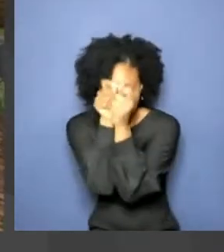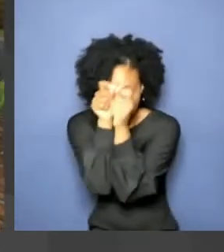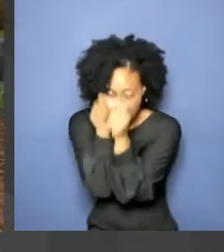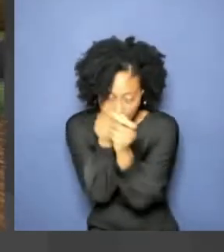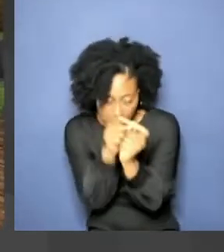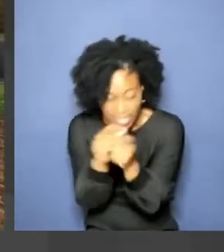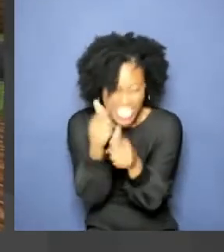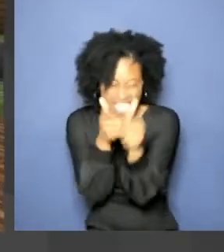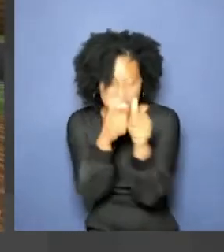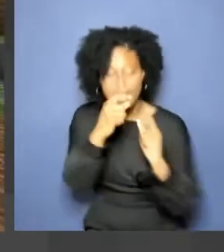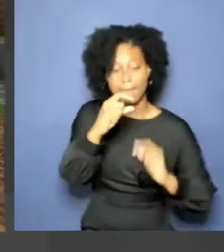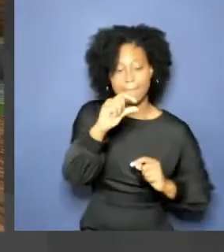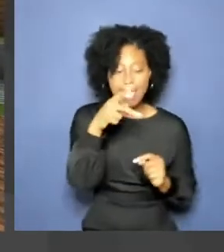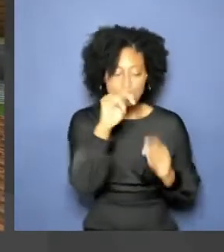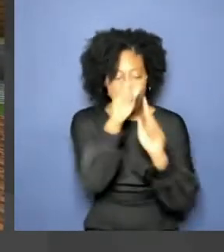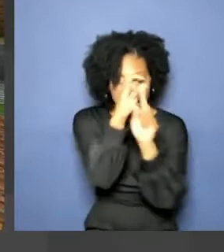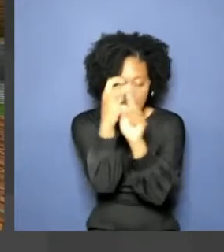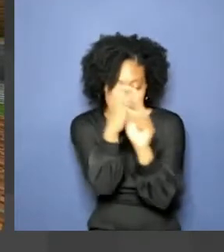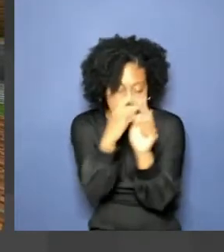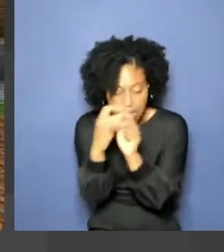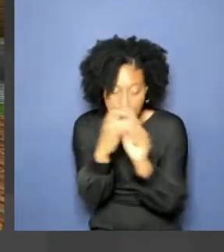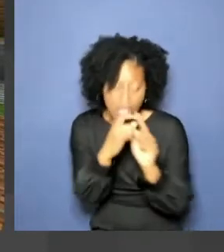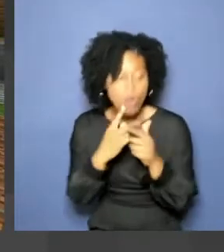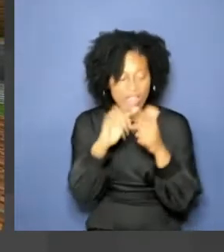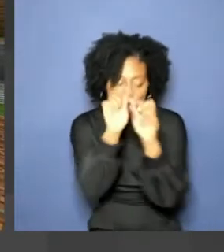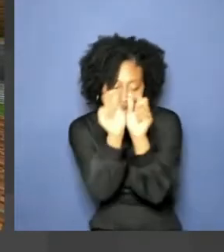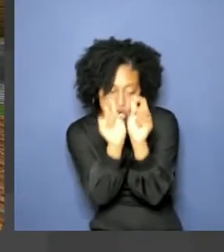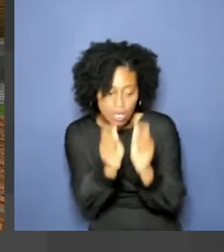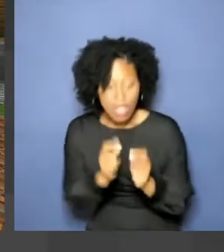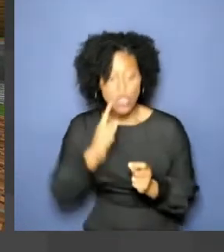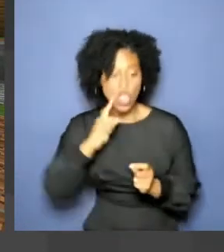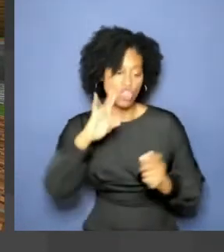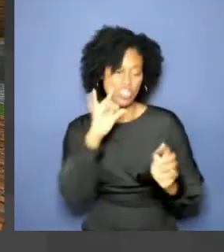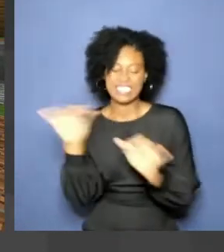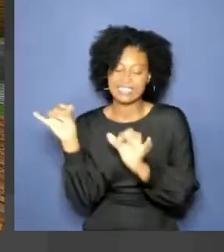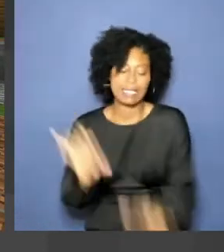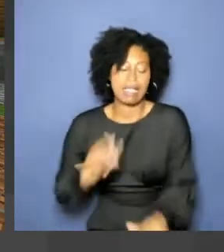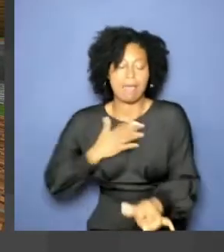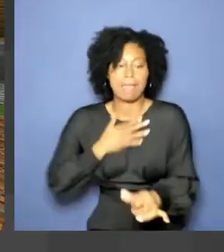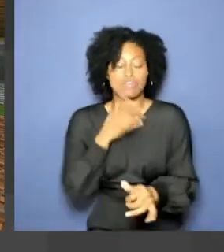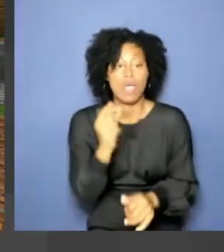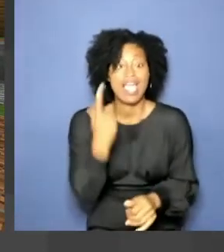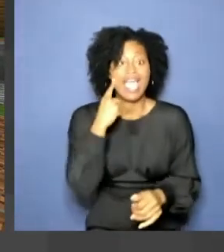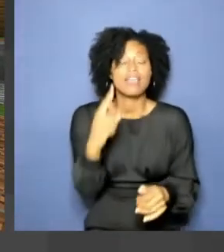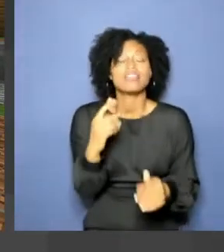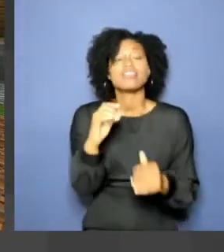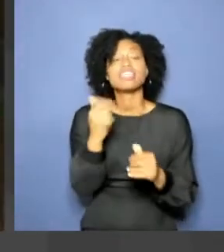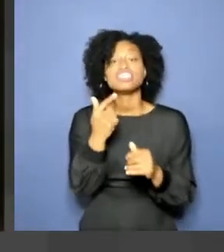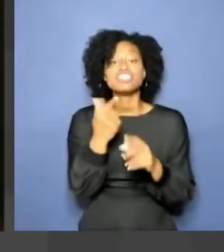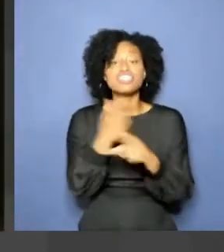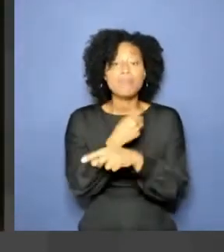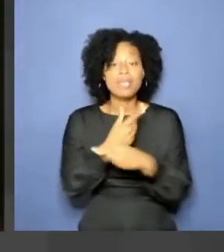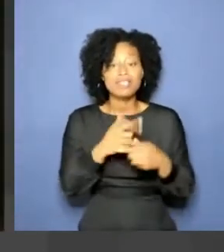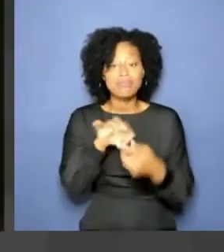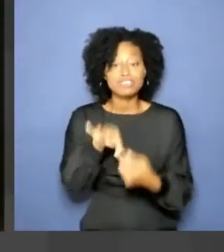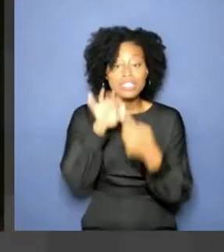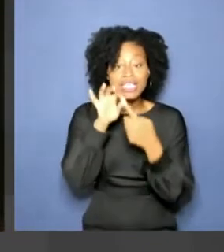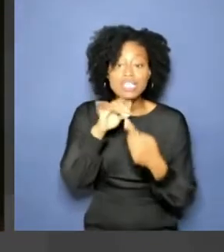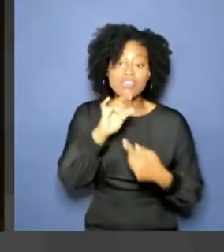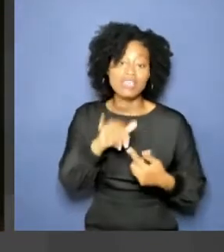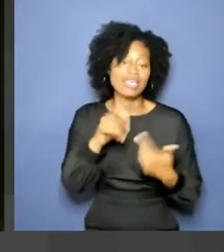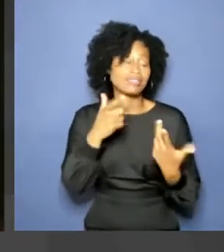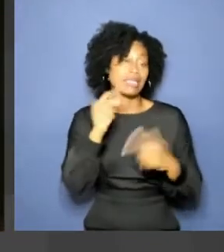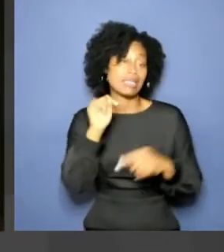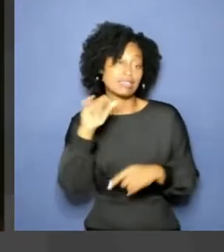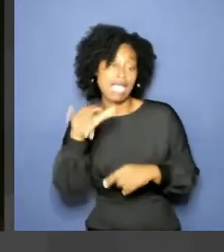like, does that look like my dog? And then I also modified the geometry, especially the tails, to look like the exact twist that my